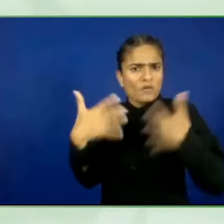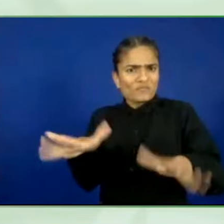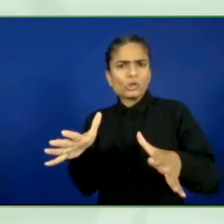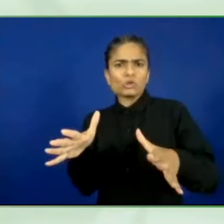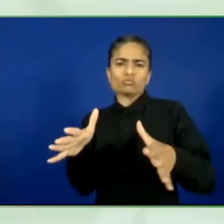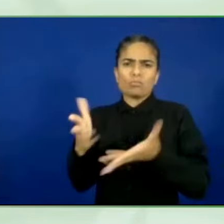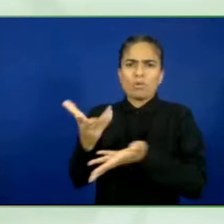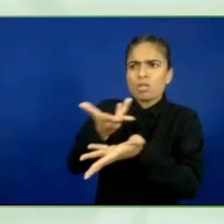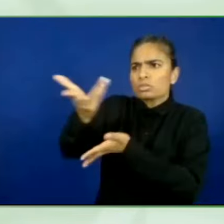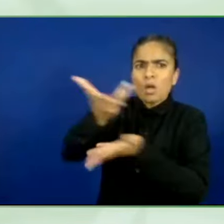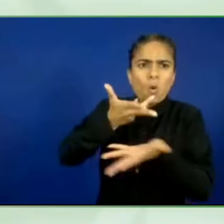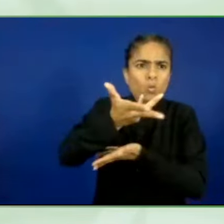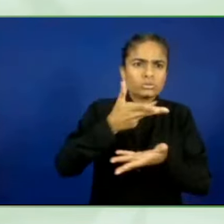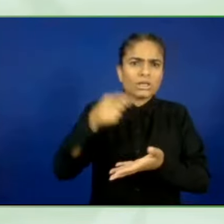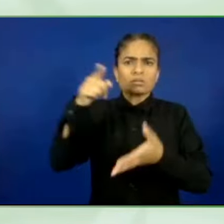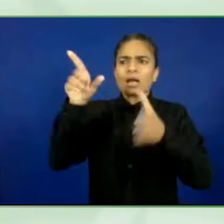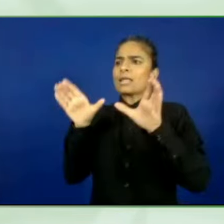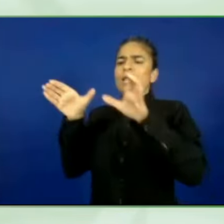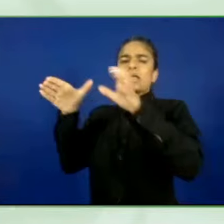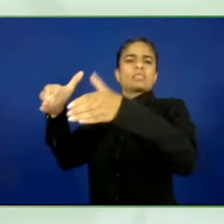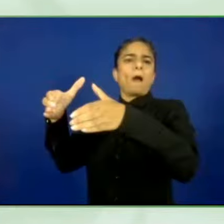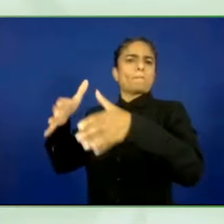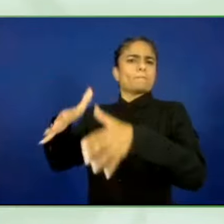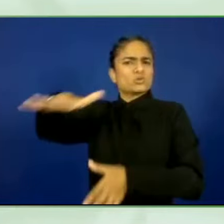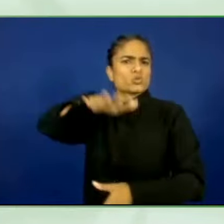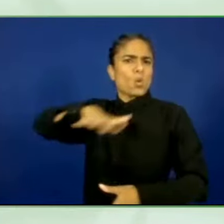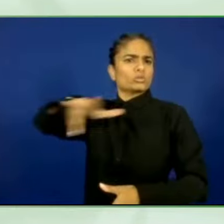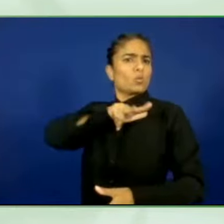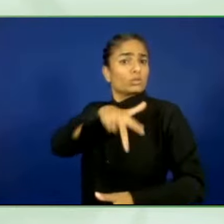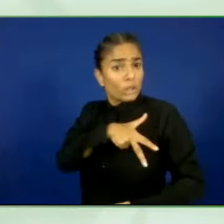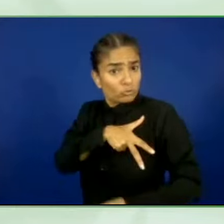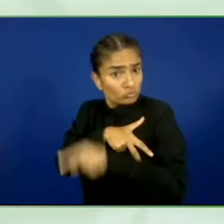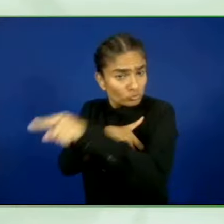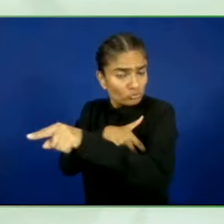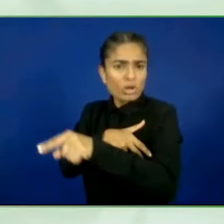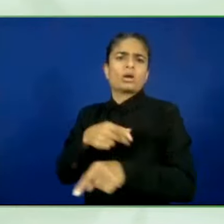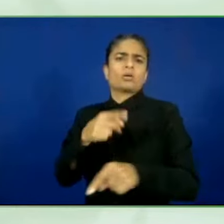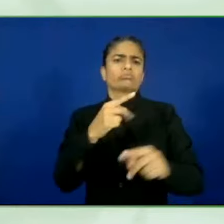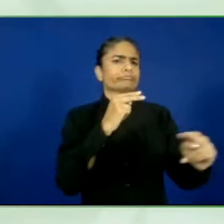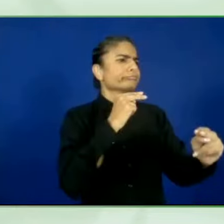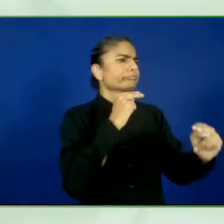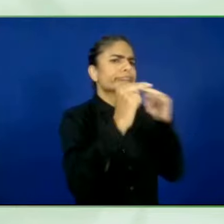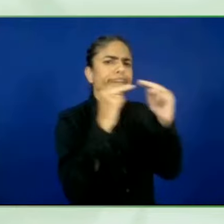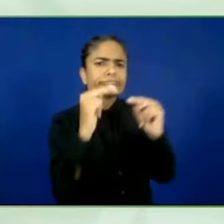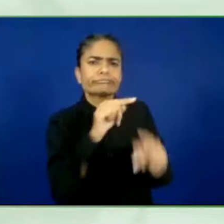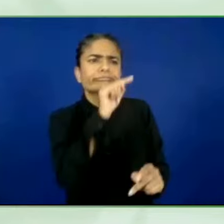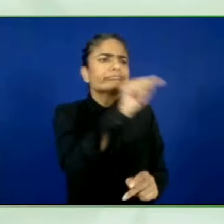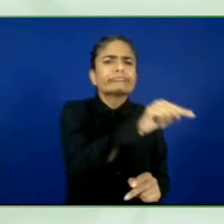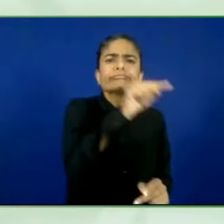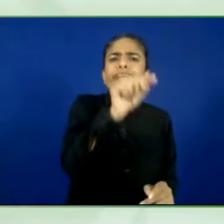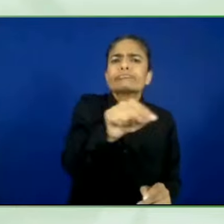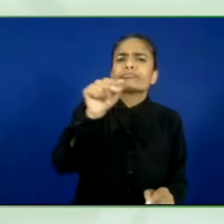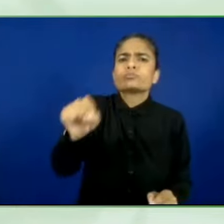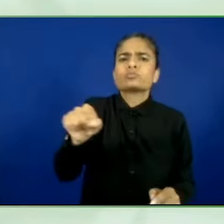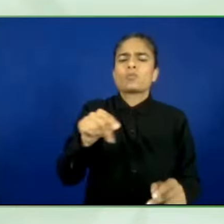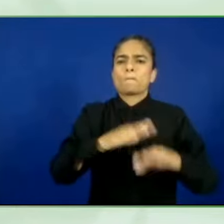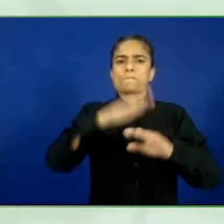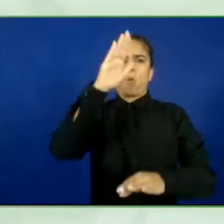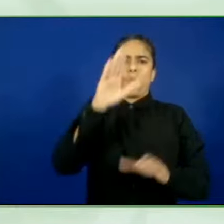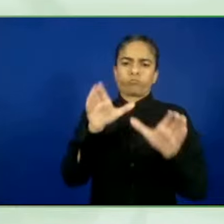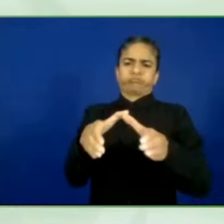and negotiated a set of ring-fenced positions for intellectually disabled artists in our